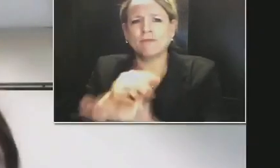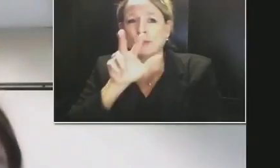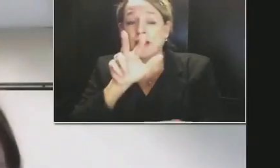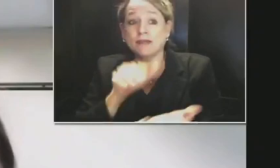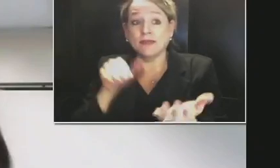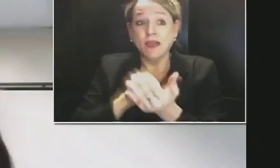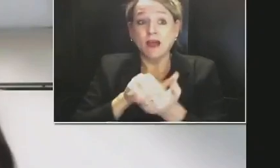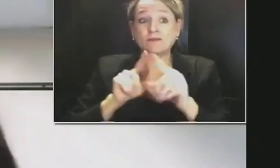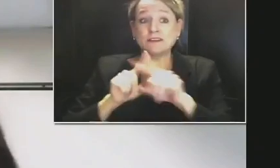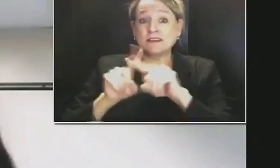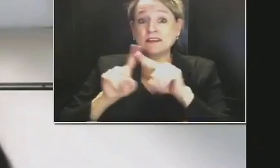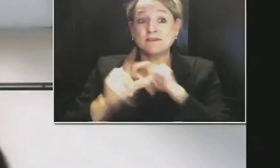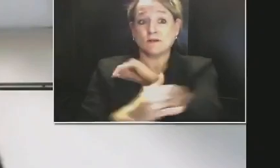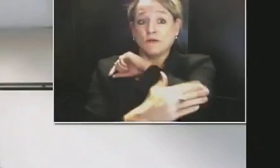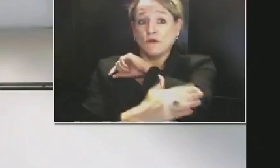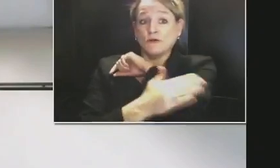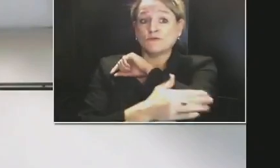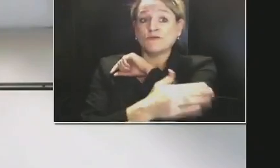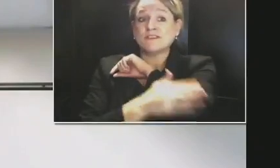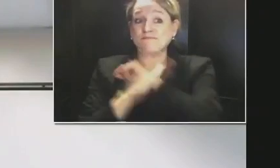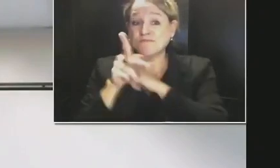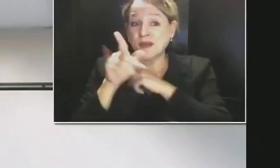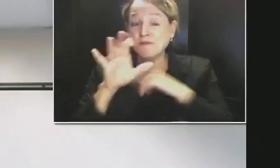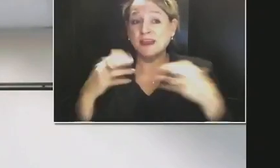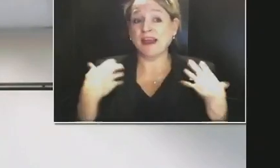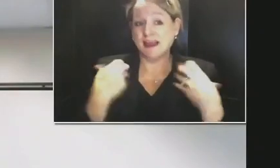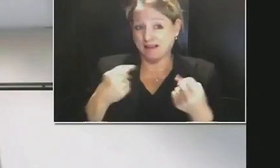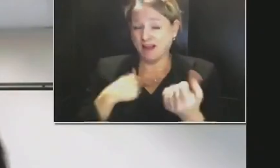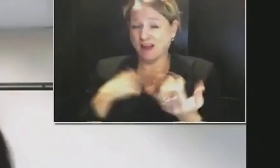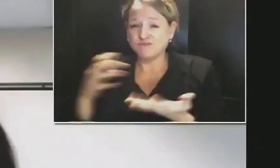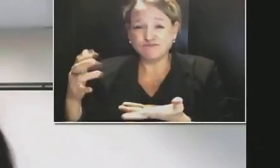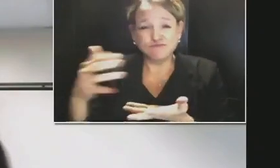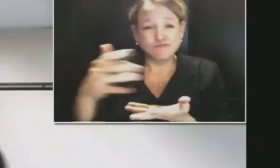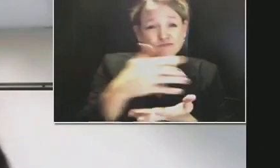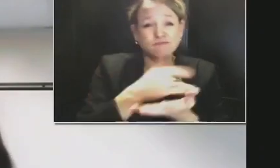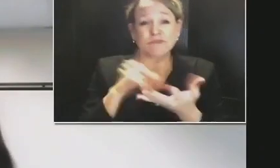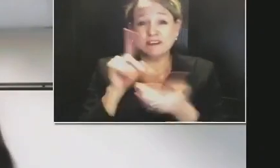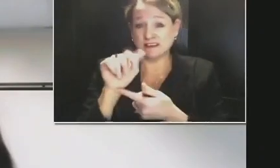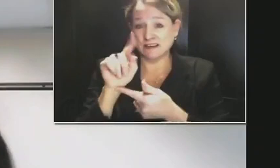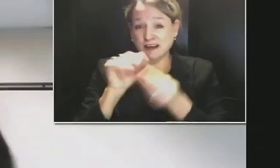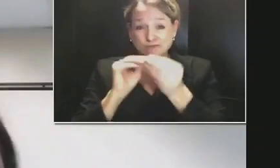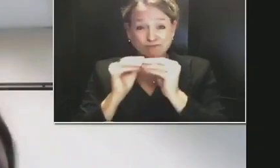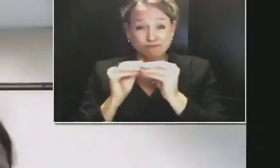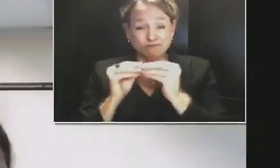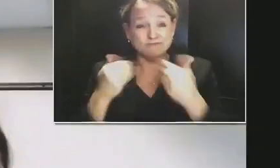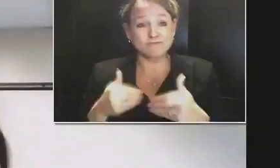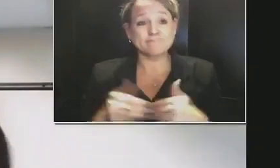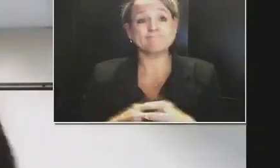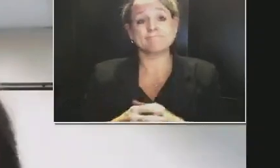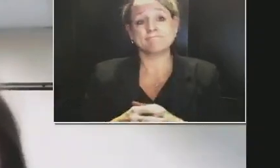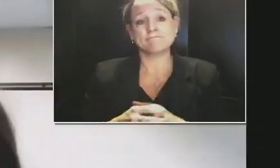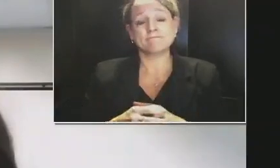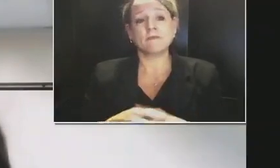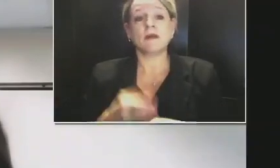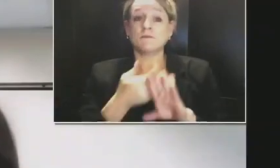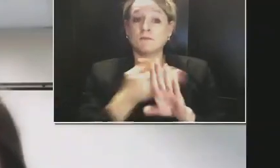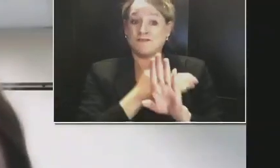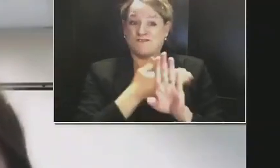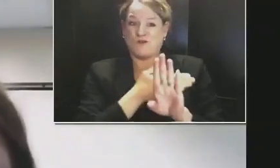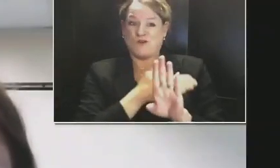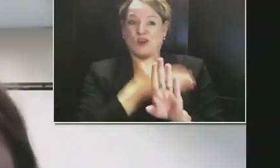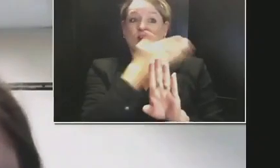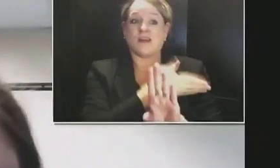Marathon County, so I've spent a lot of time with local data as well, too. Today, I will be giving you a quick